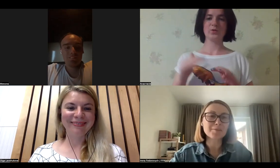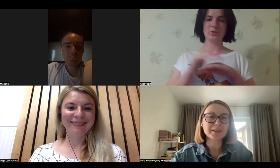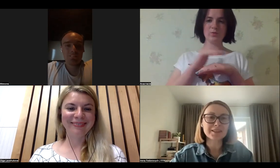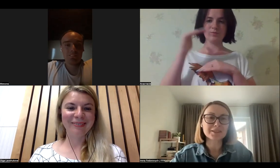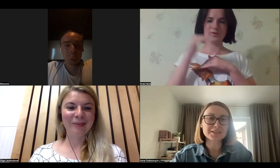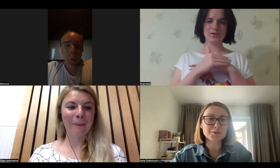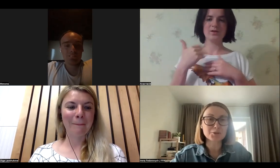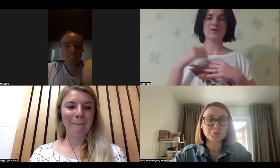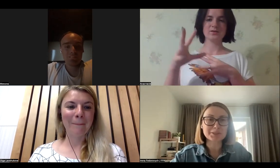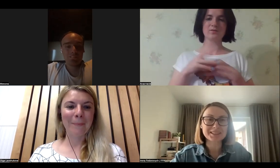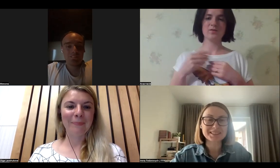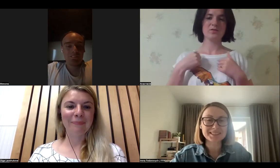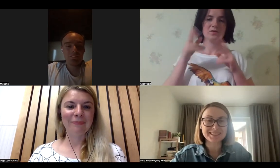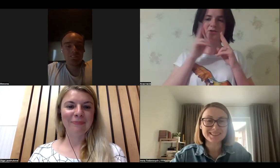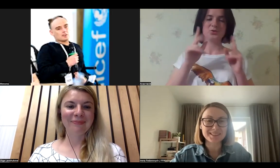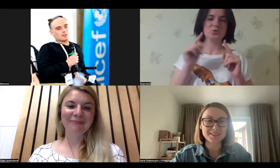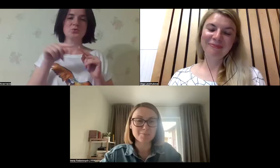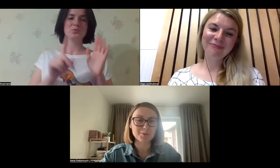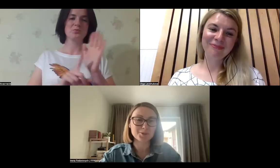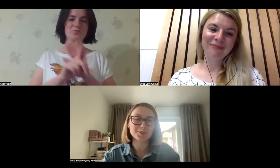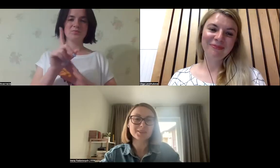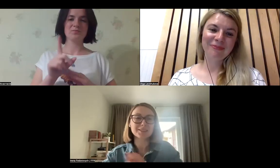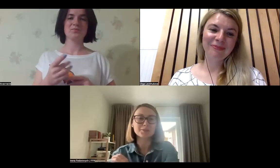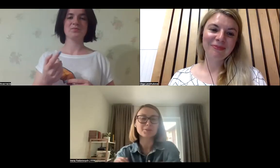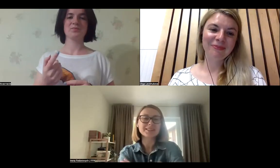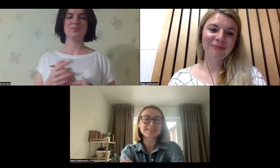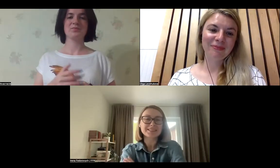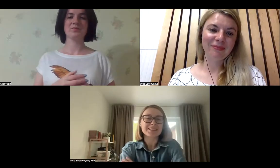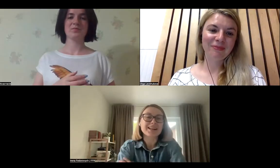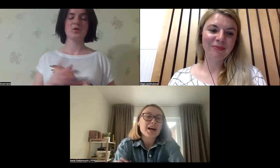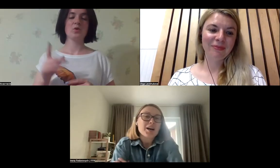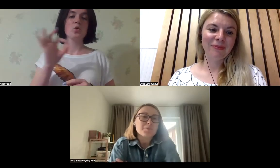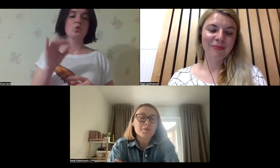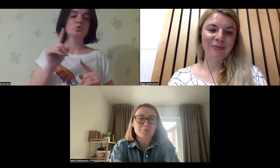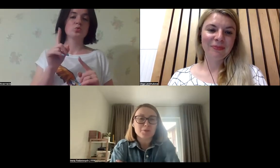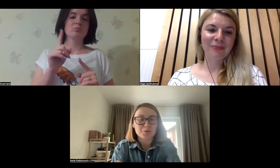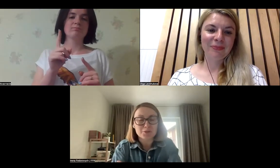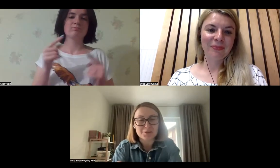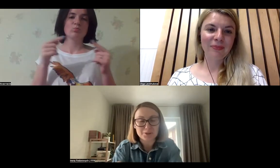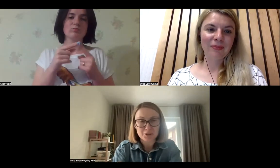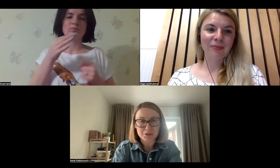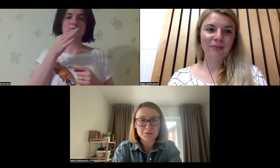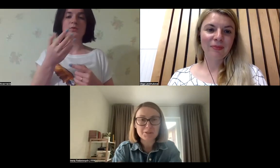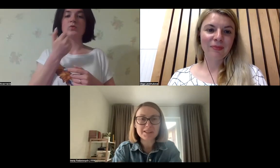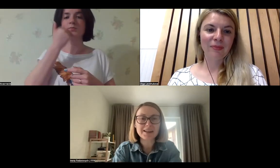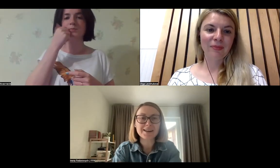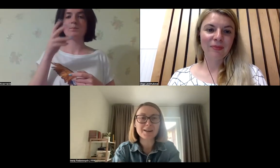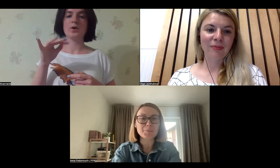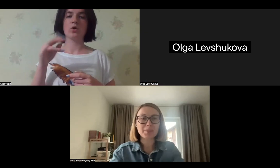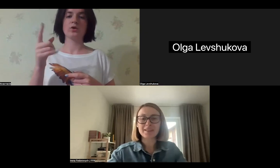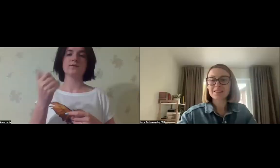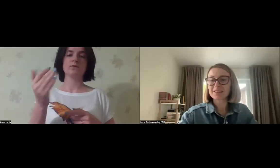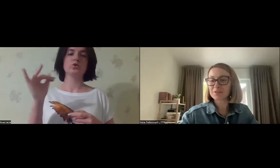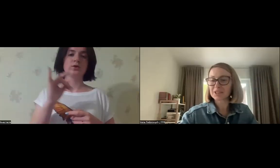Hello, I'm here. I'm not even sure what to start with or what to talk about. Well,